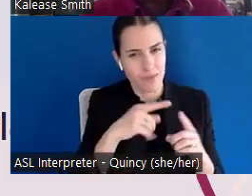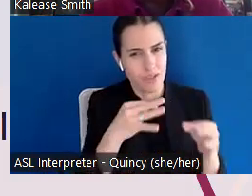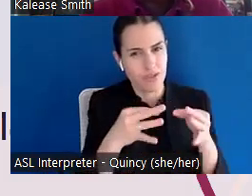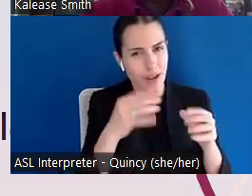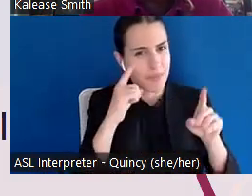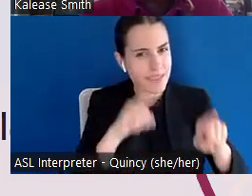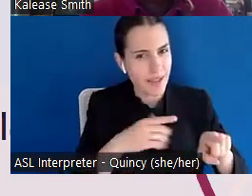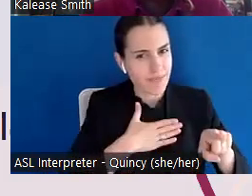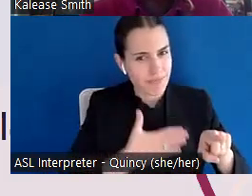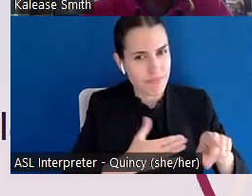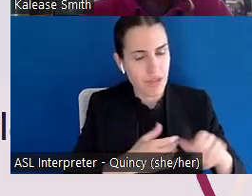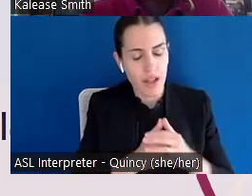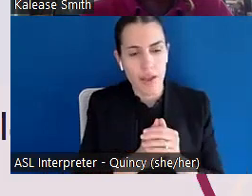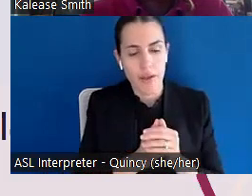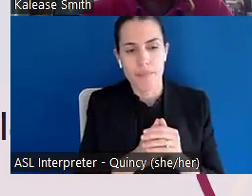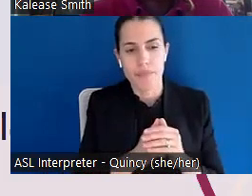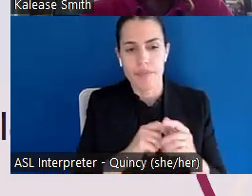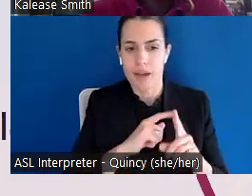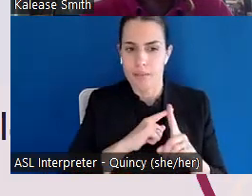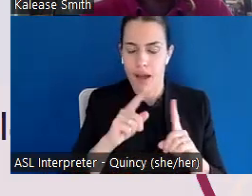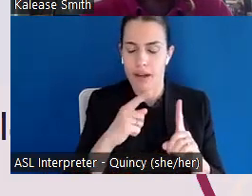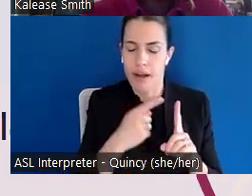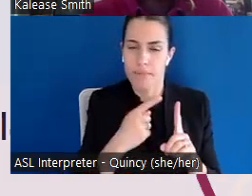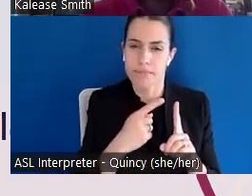But I like the